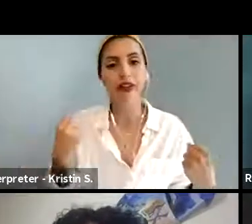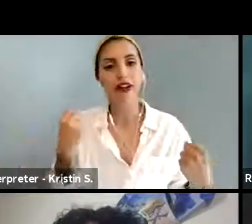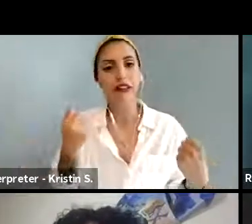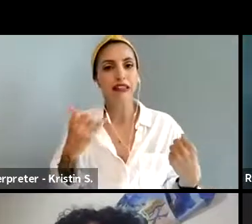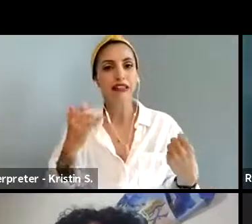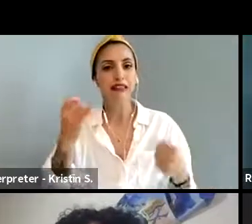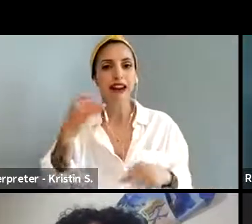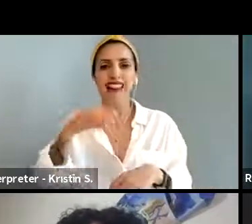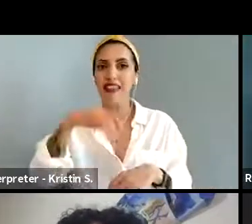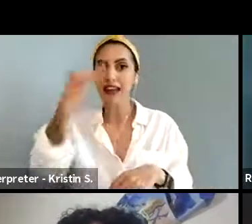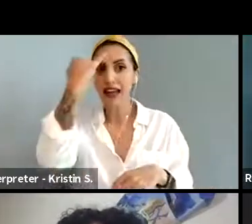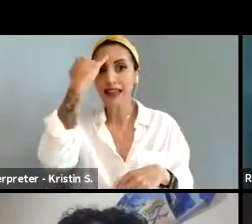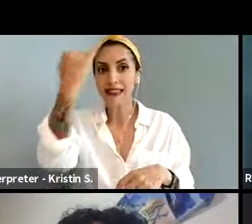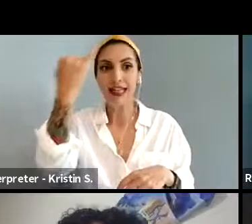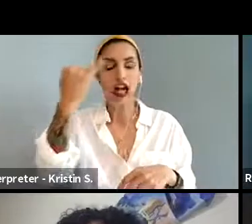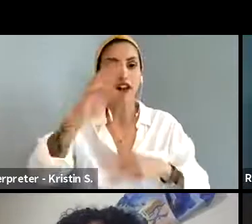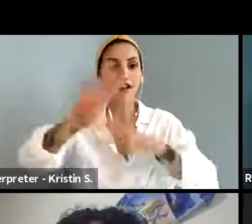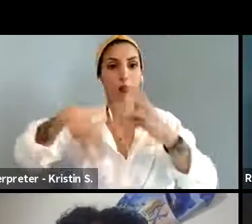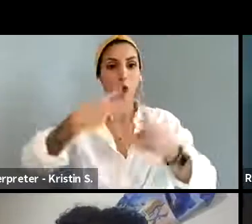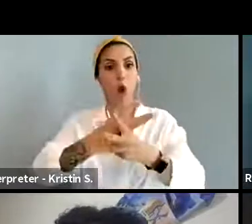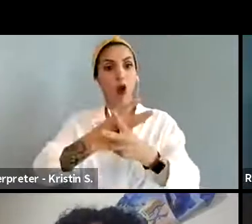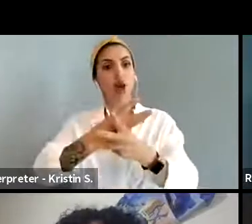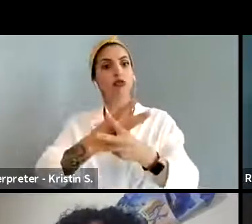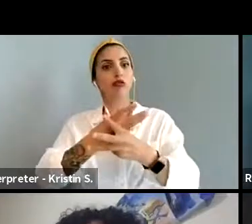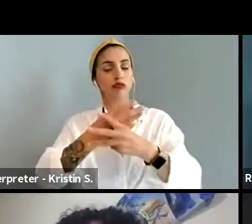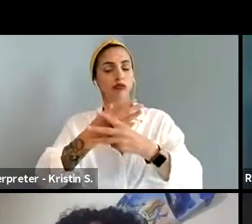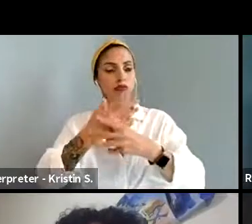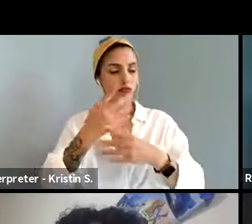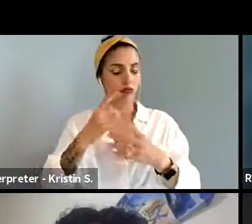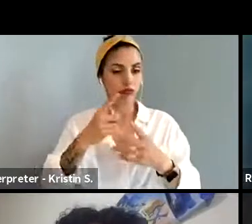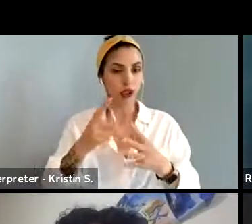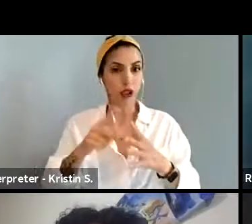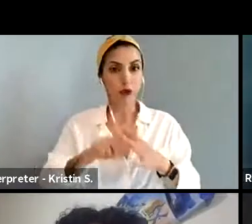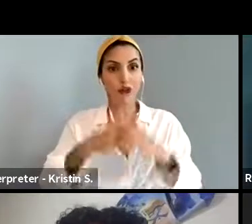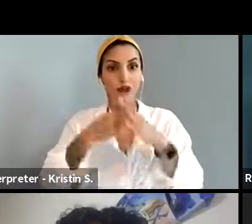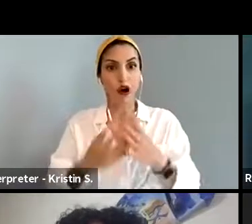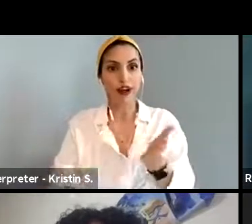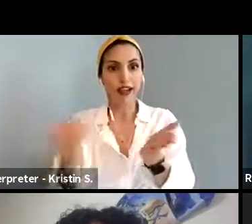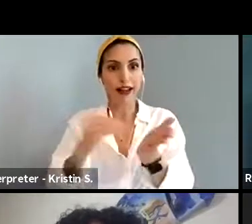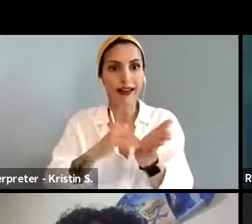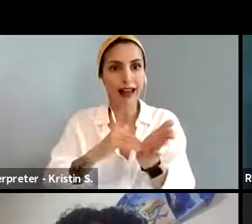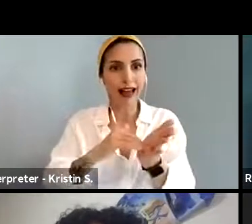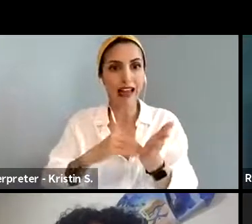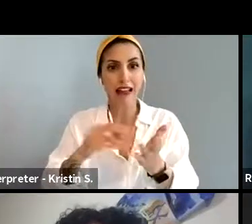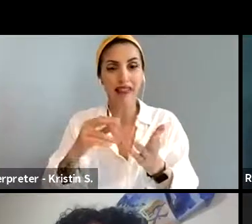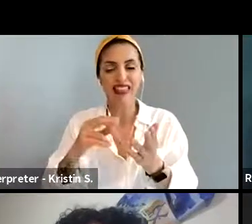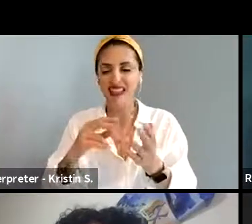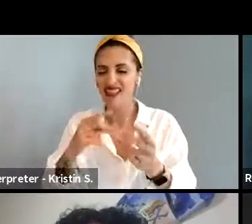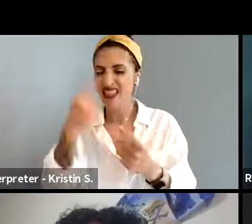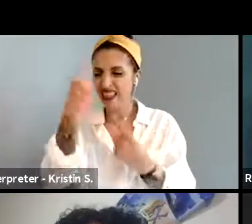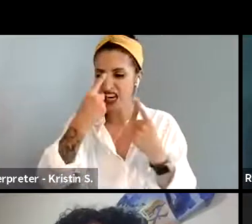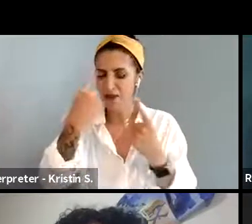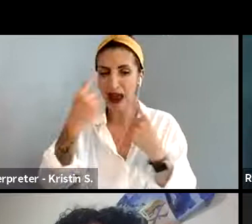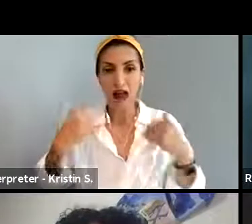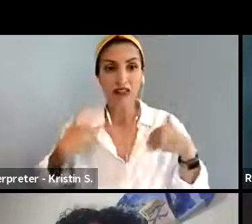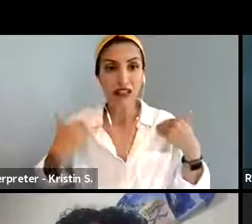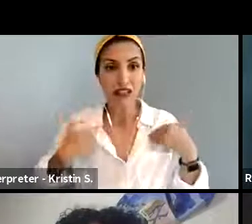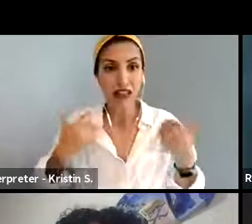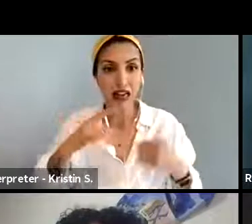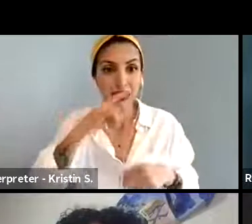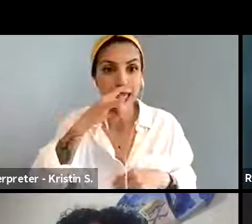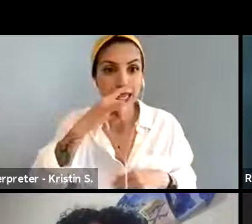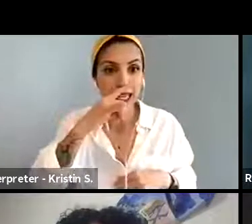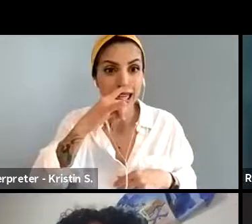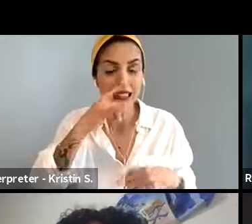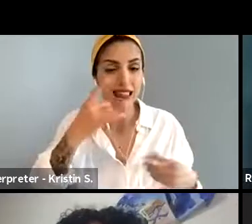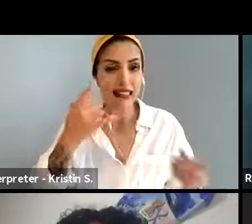of the reentry, you know, I think of a lot of, like, especially young kids, like, what is gonna happen? You know, and everyone just thinks they're gonna shake the